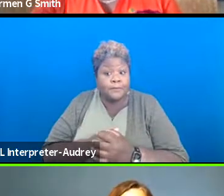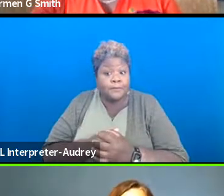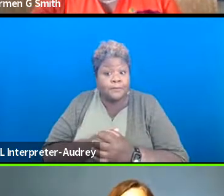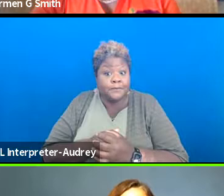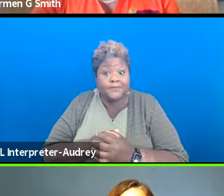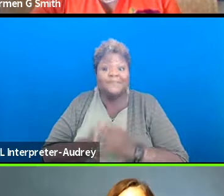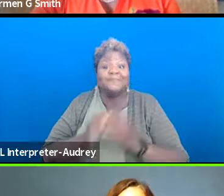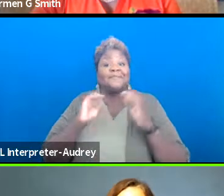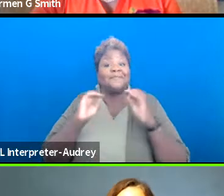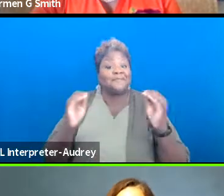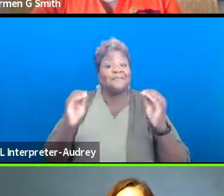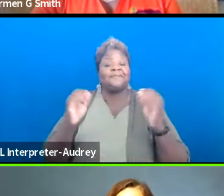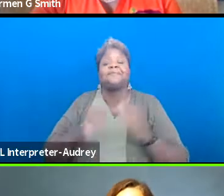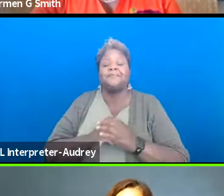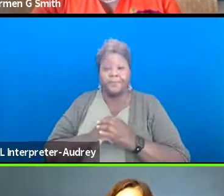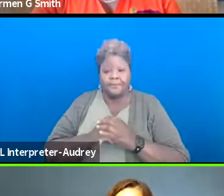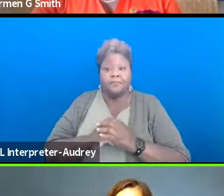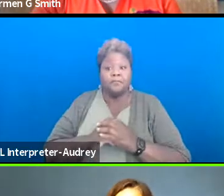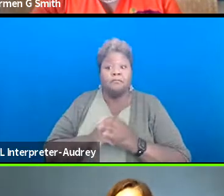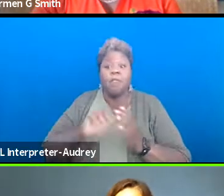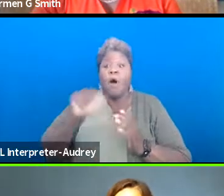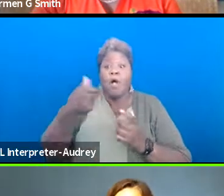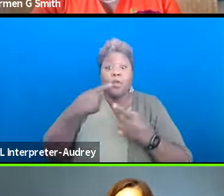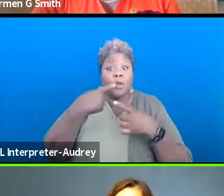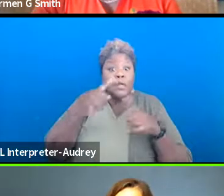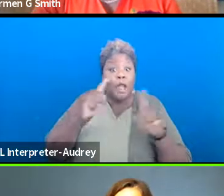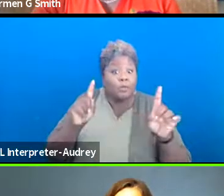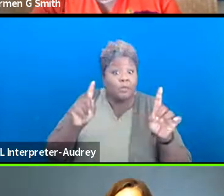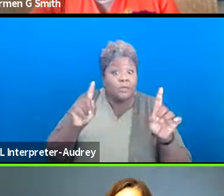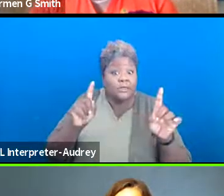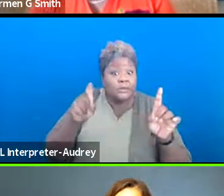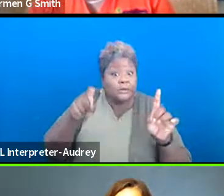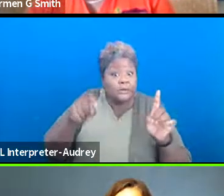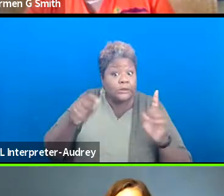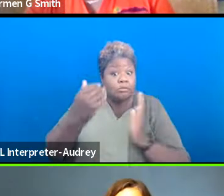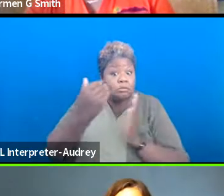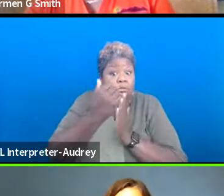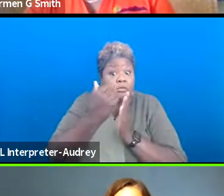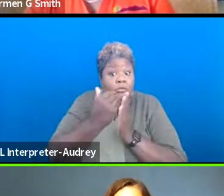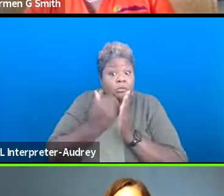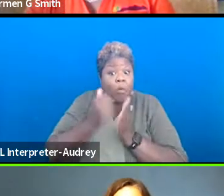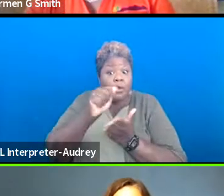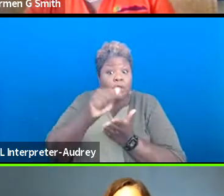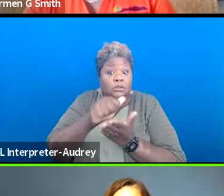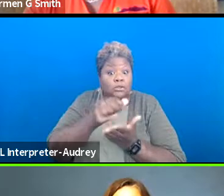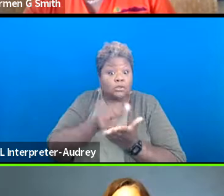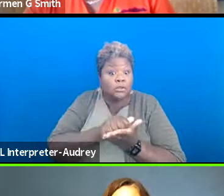Okay. Are there any other announcements then, moving down in the agenda?